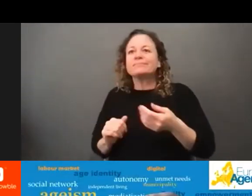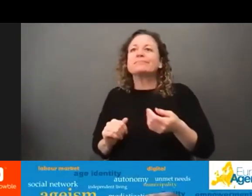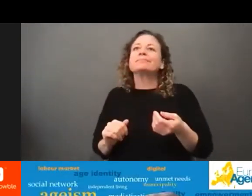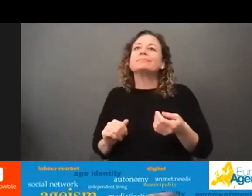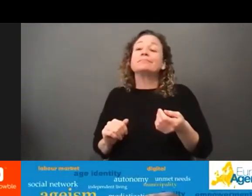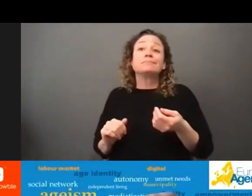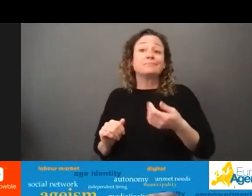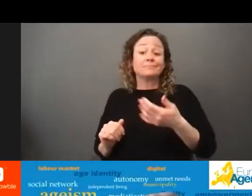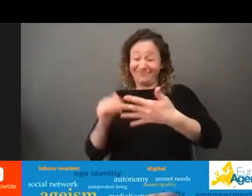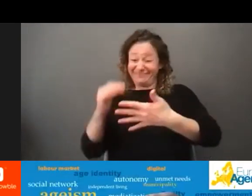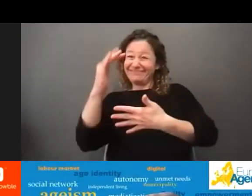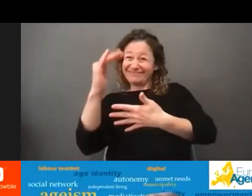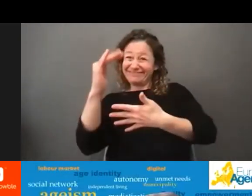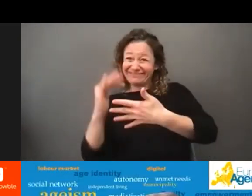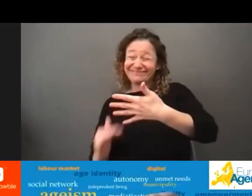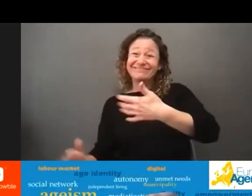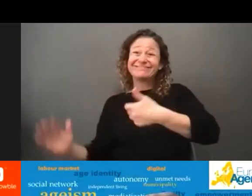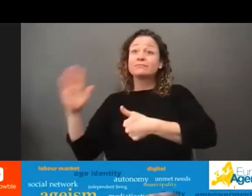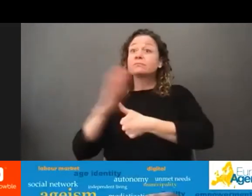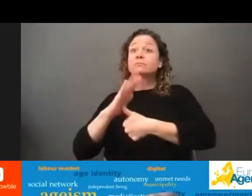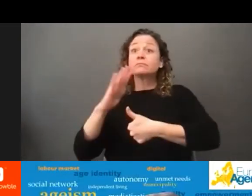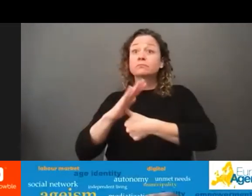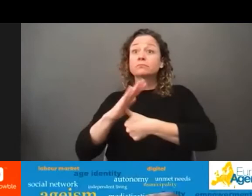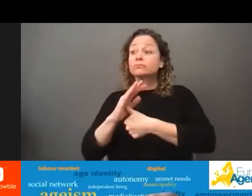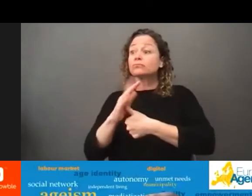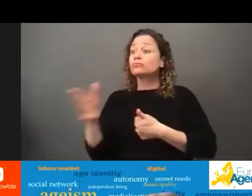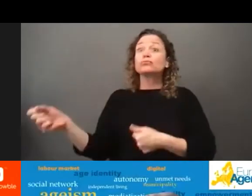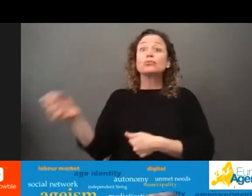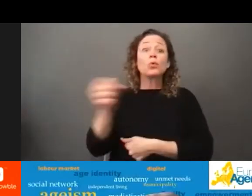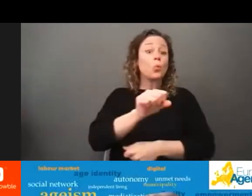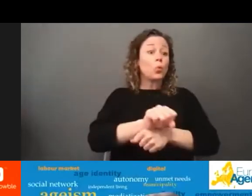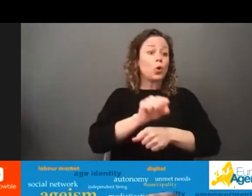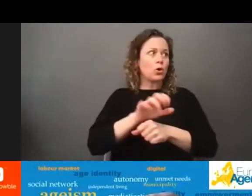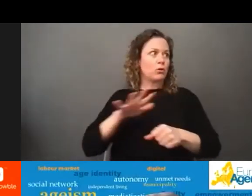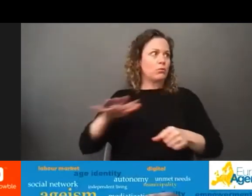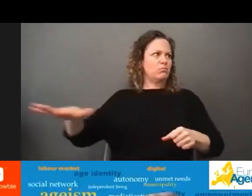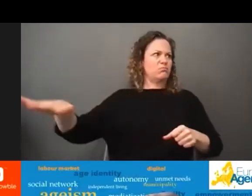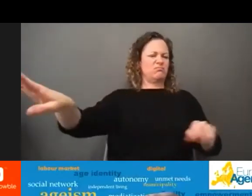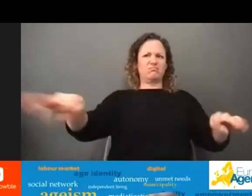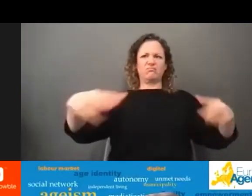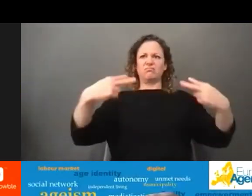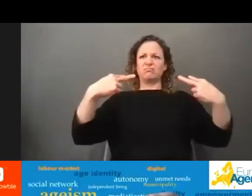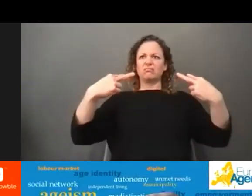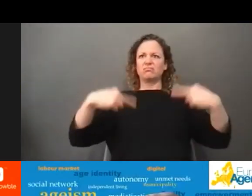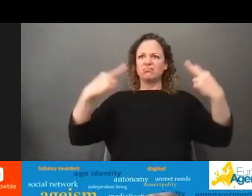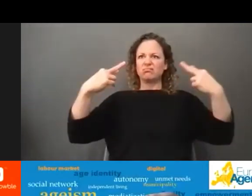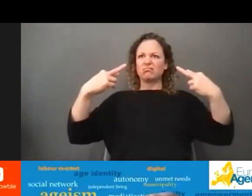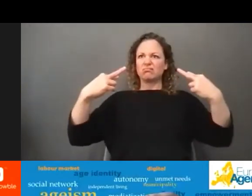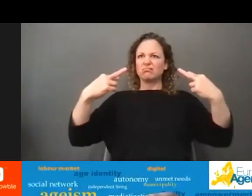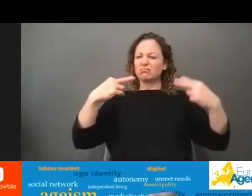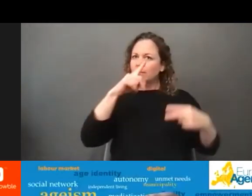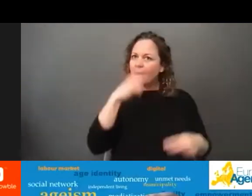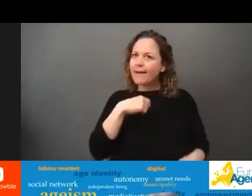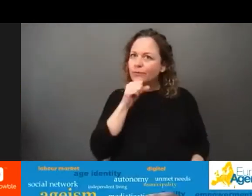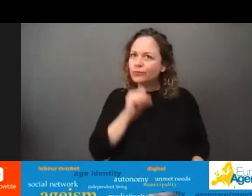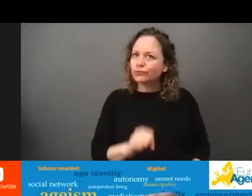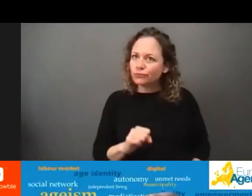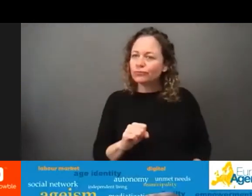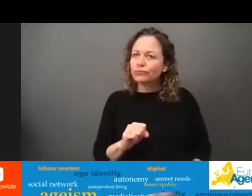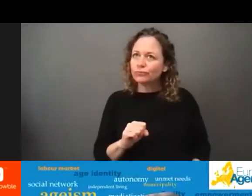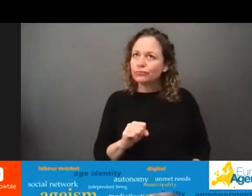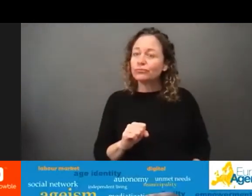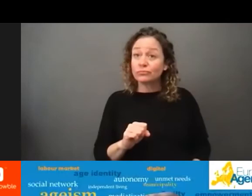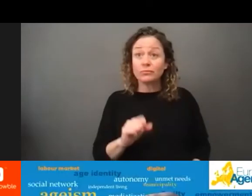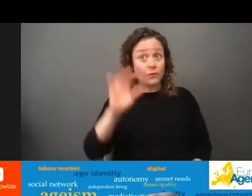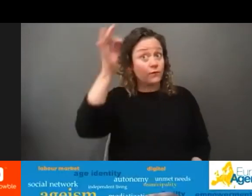one thing was ageism in the workplace. And specifically, it says that it's identified by the federal government